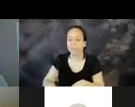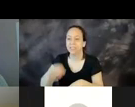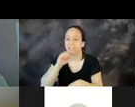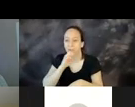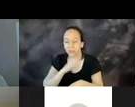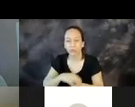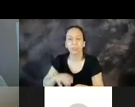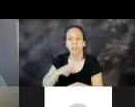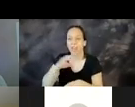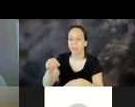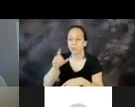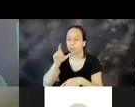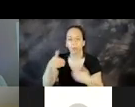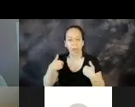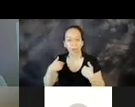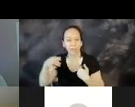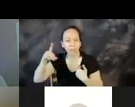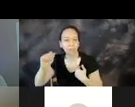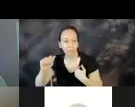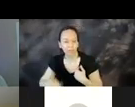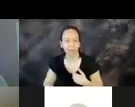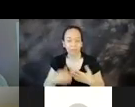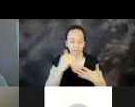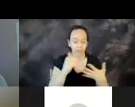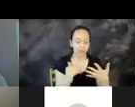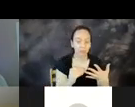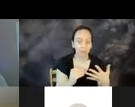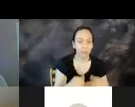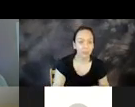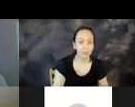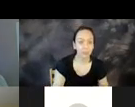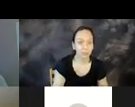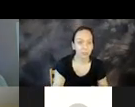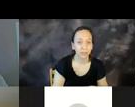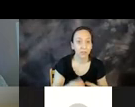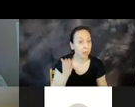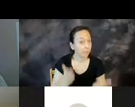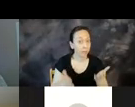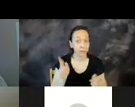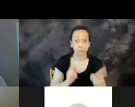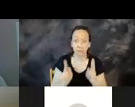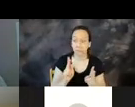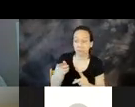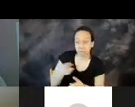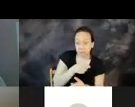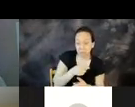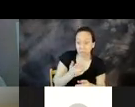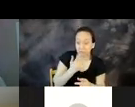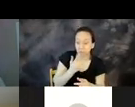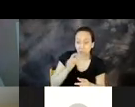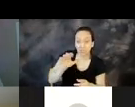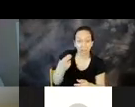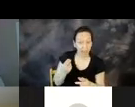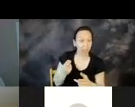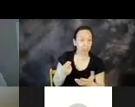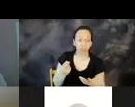with disabilities. Next, we recognize that there may be riders who prefer to access the system using cash all over